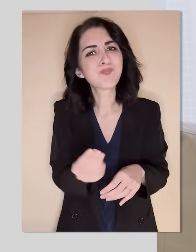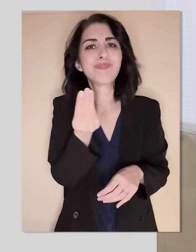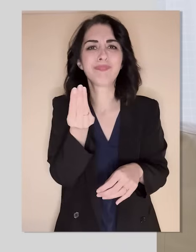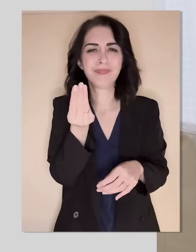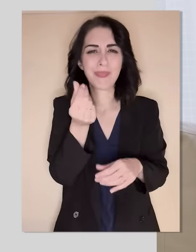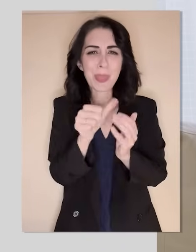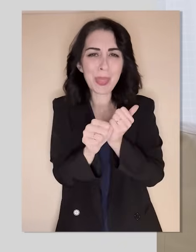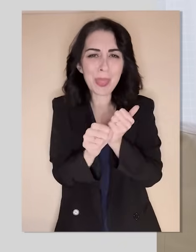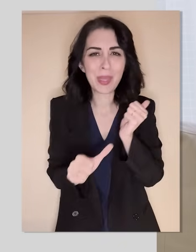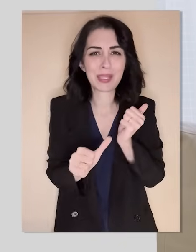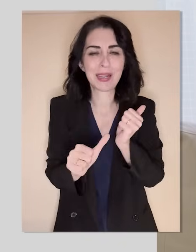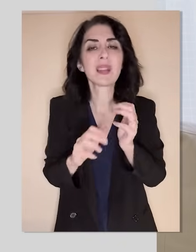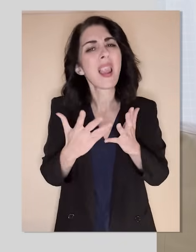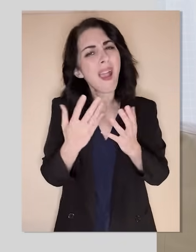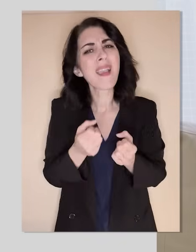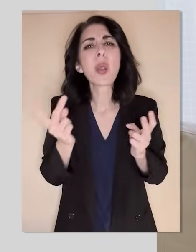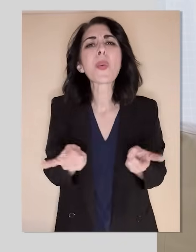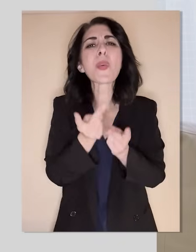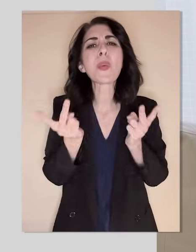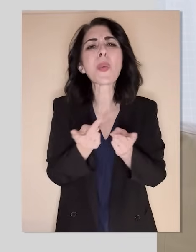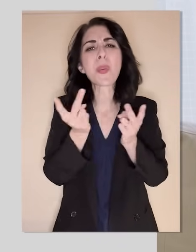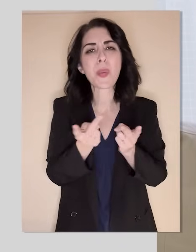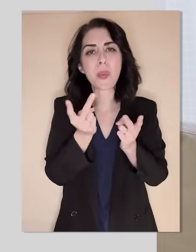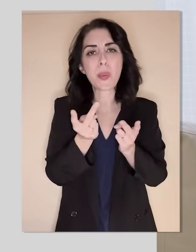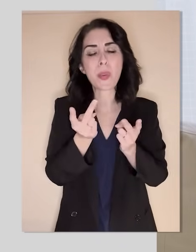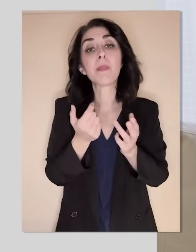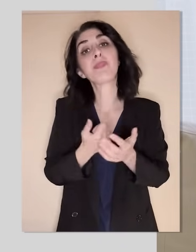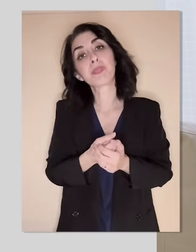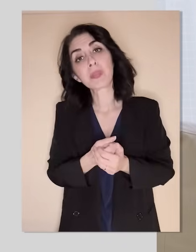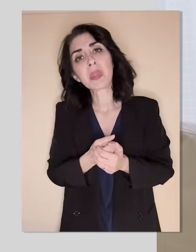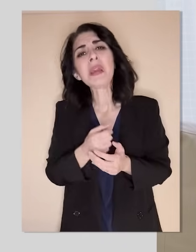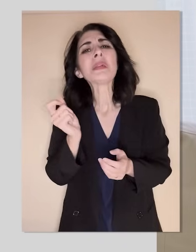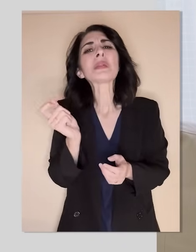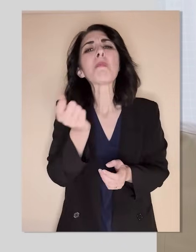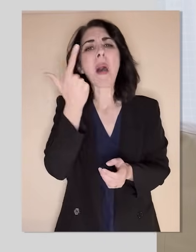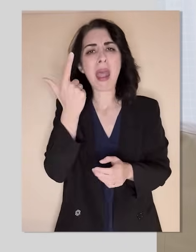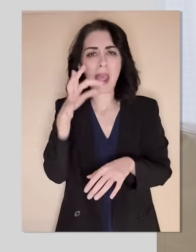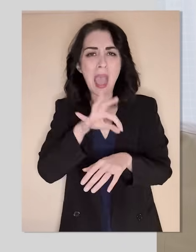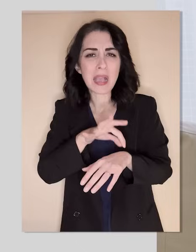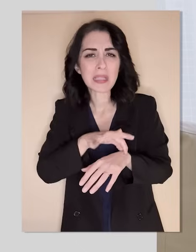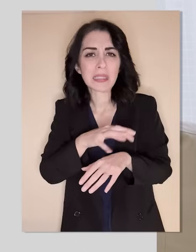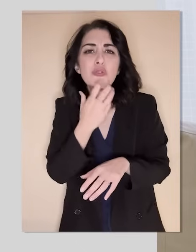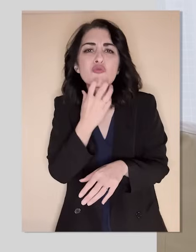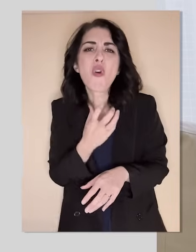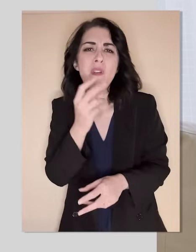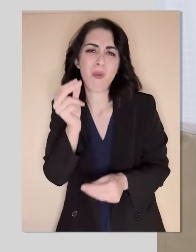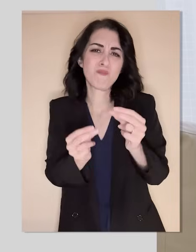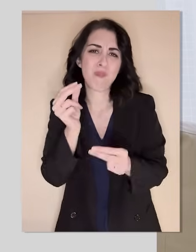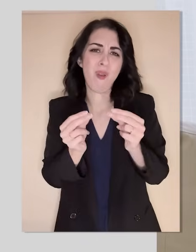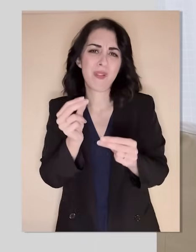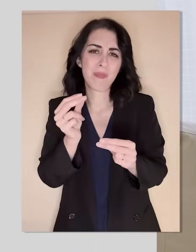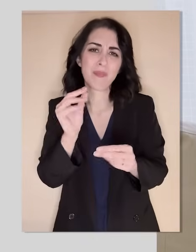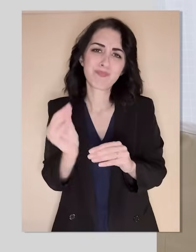unusual. So I like these drugs because they're much better than the previous drugs